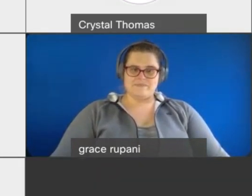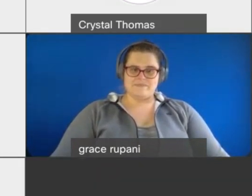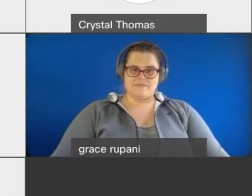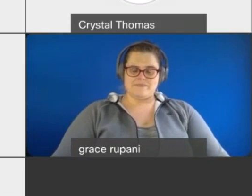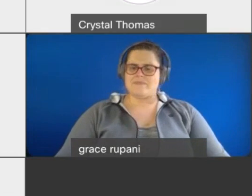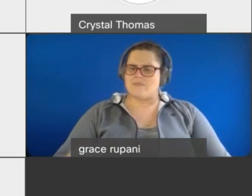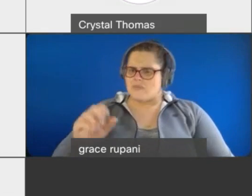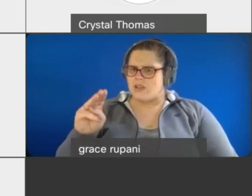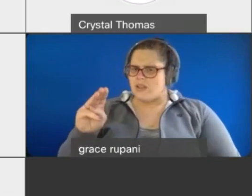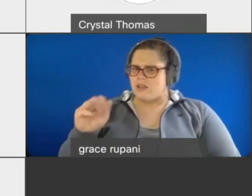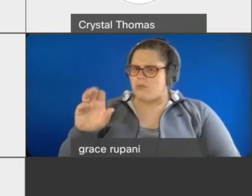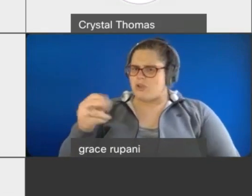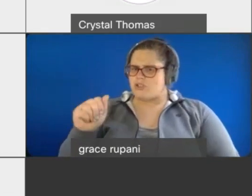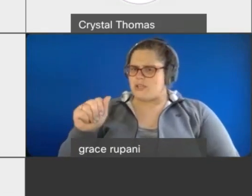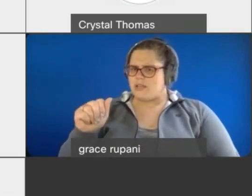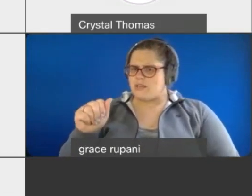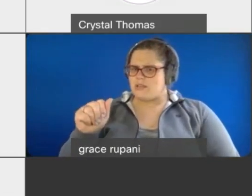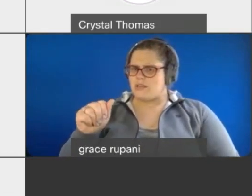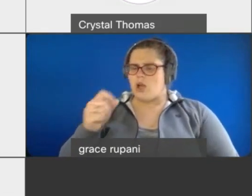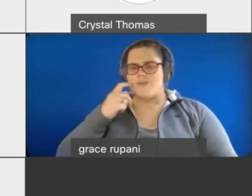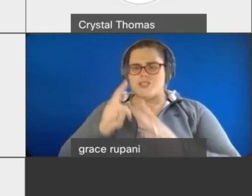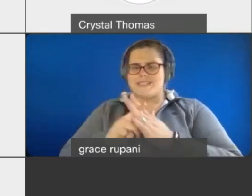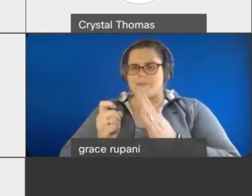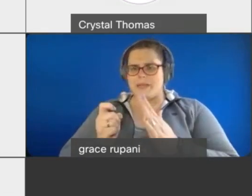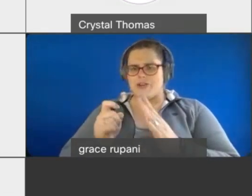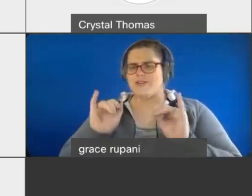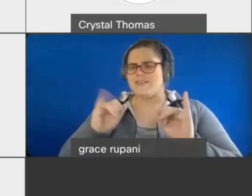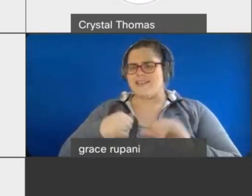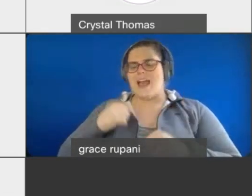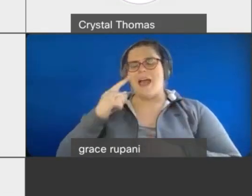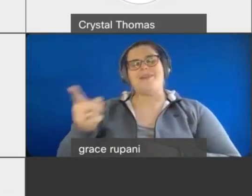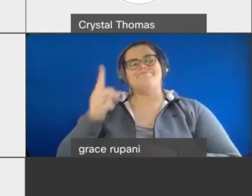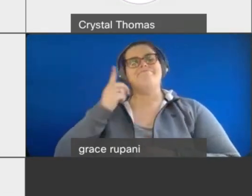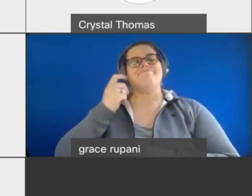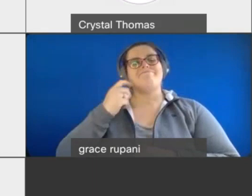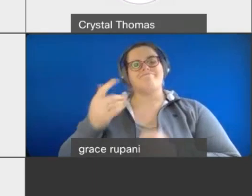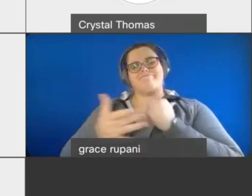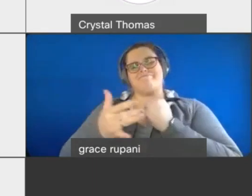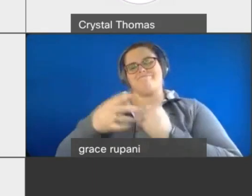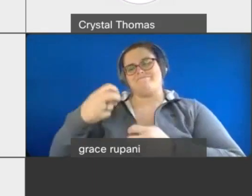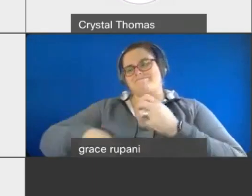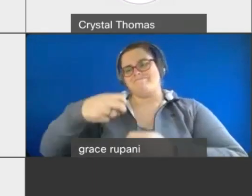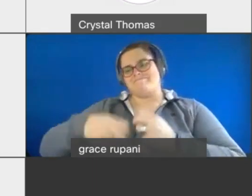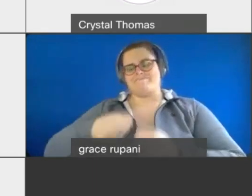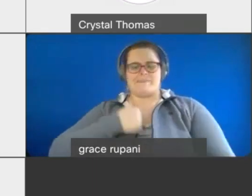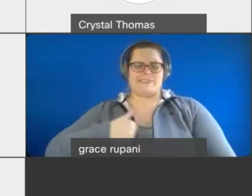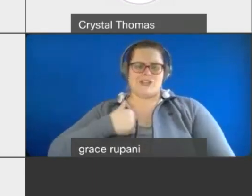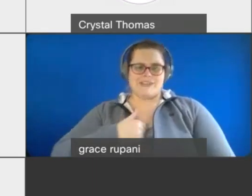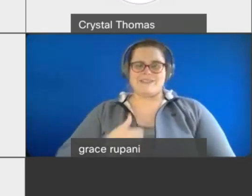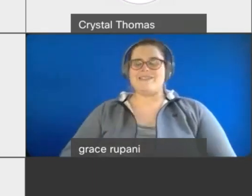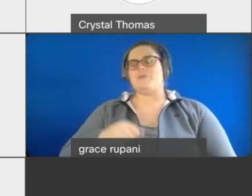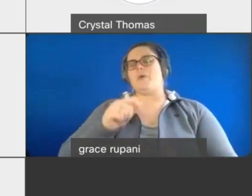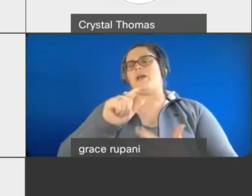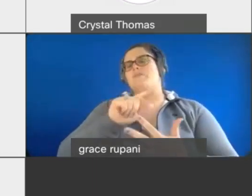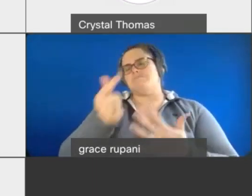Marcia, we're not able to hear you any. Oh, you just disappeared. I think she's having technical difficulties. Sorry for that. So we'll go on to